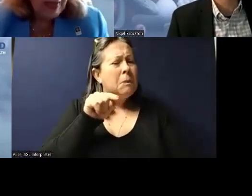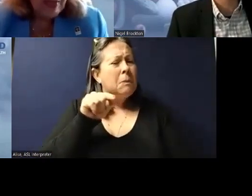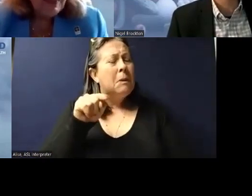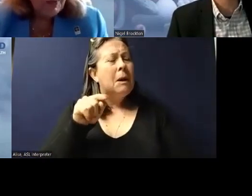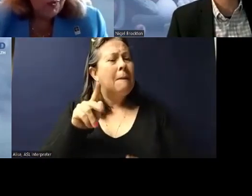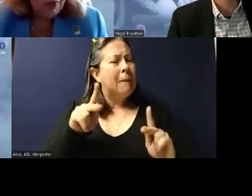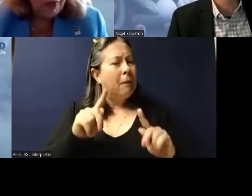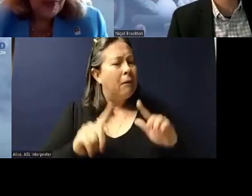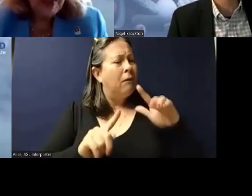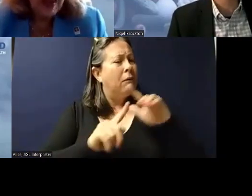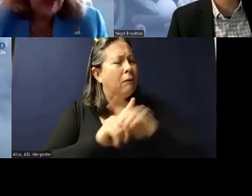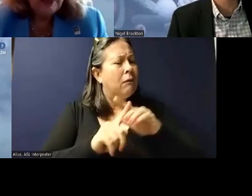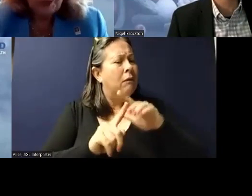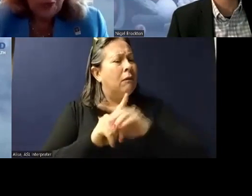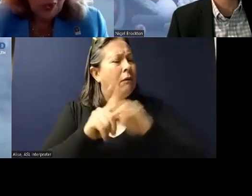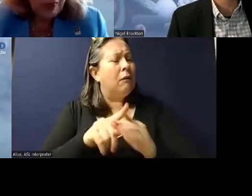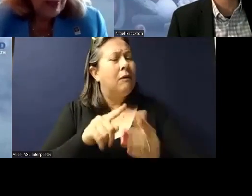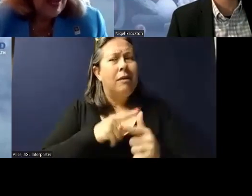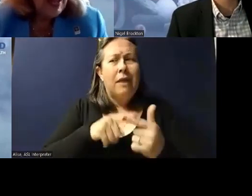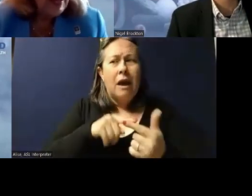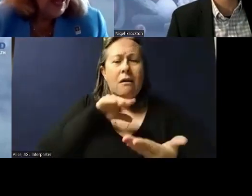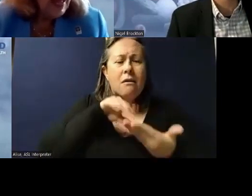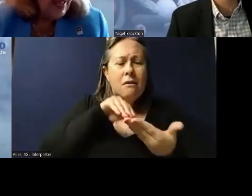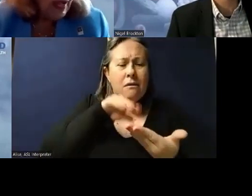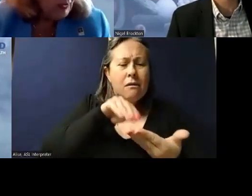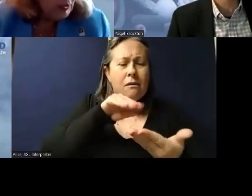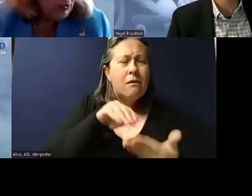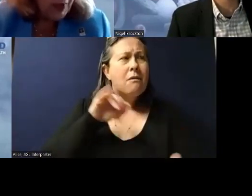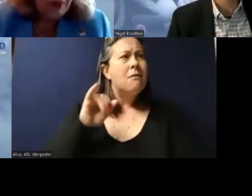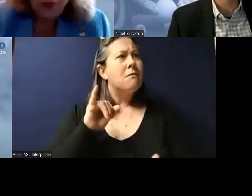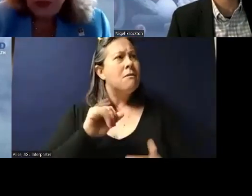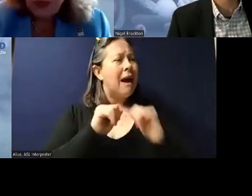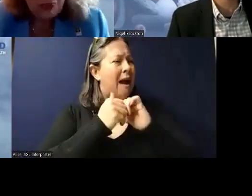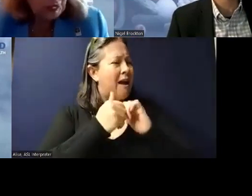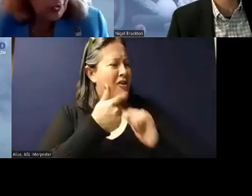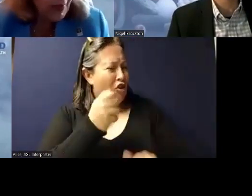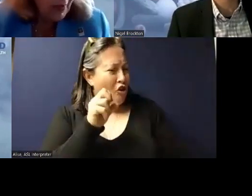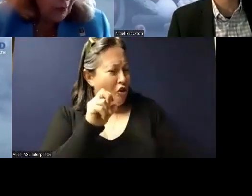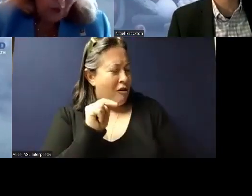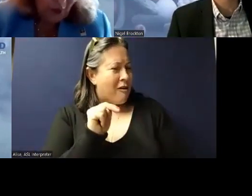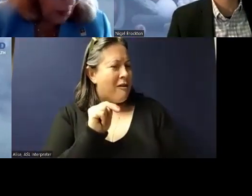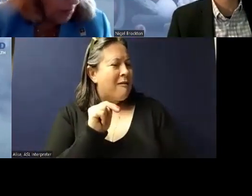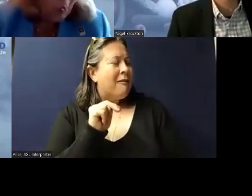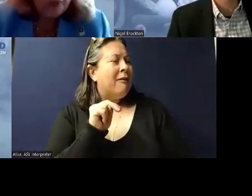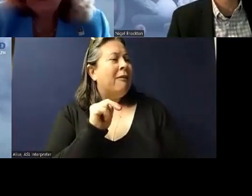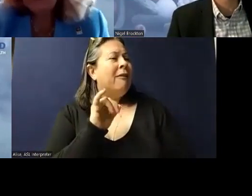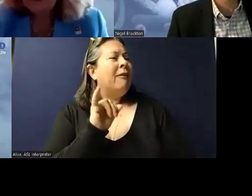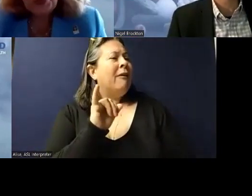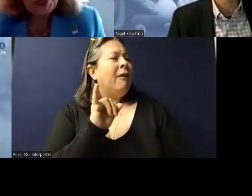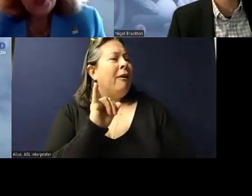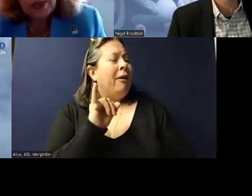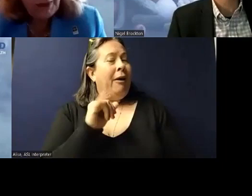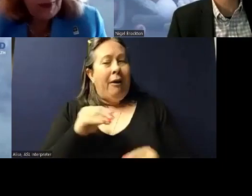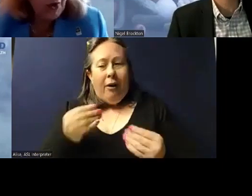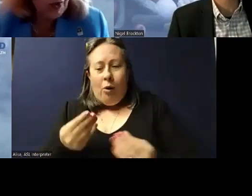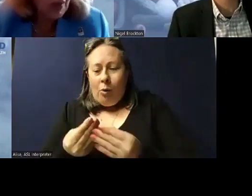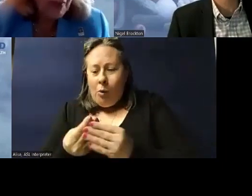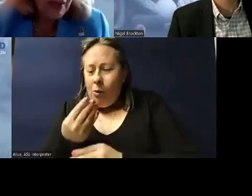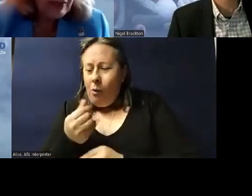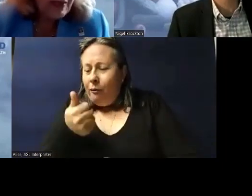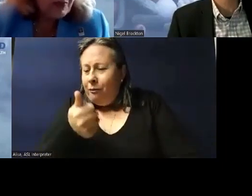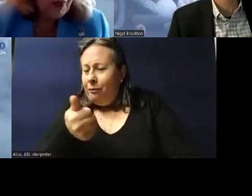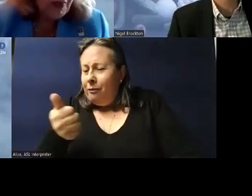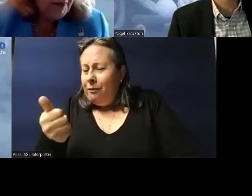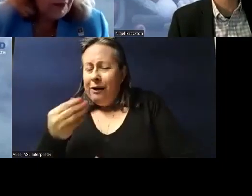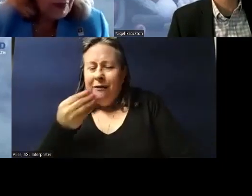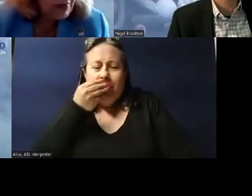to that and they are learning how to garden and how to, you know, just grow their own food. The children are coming,